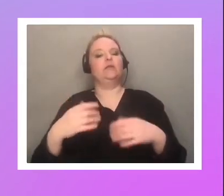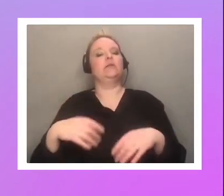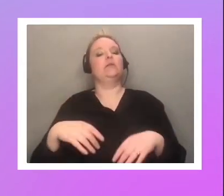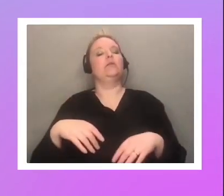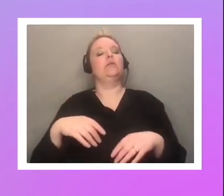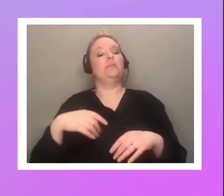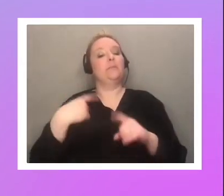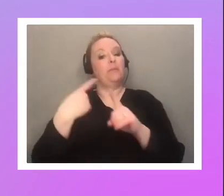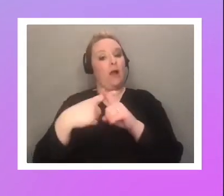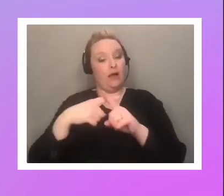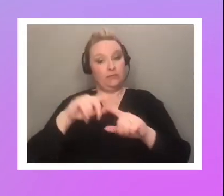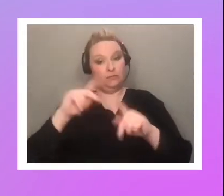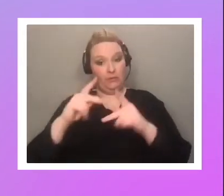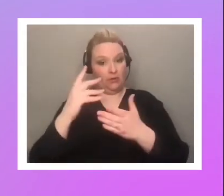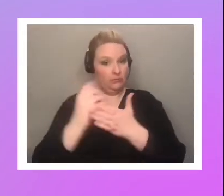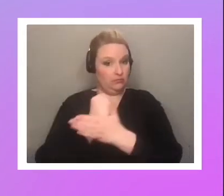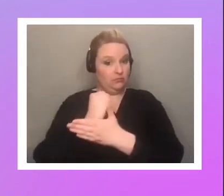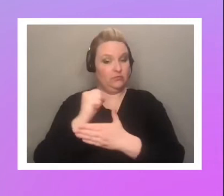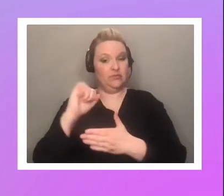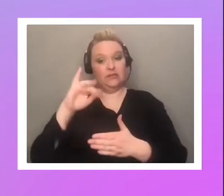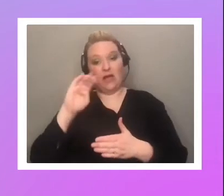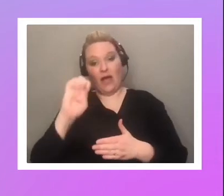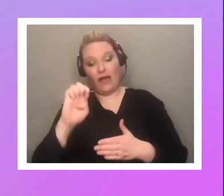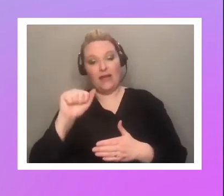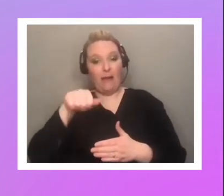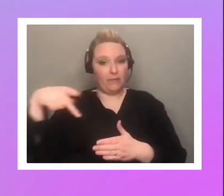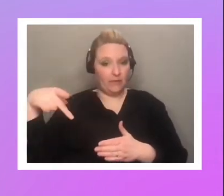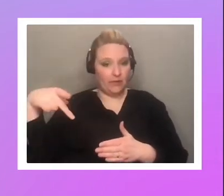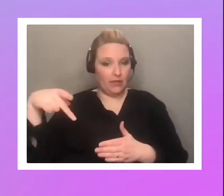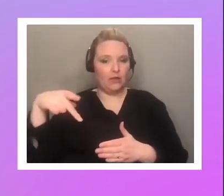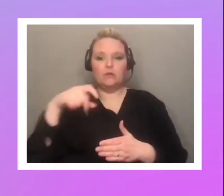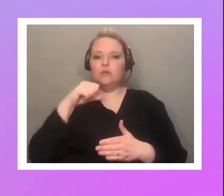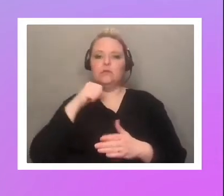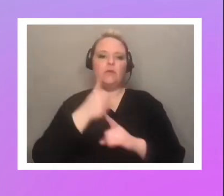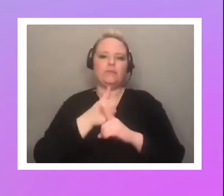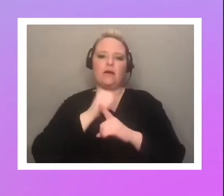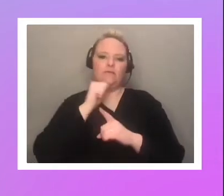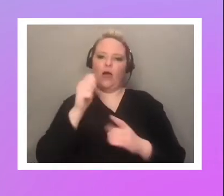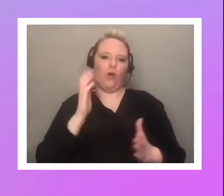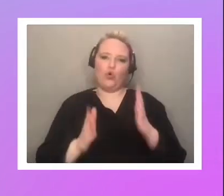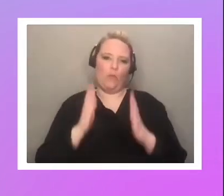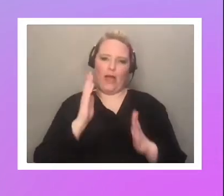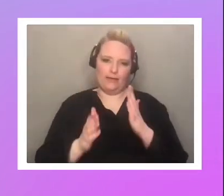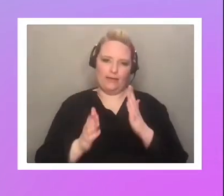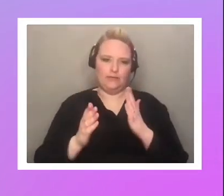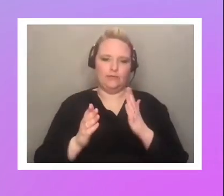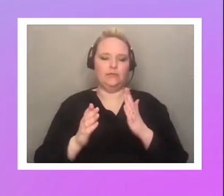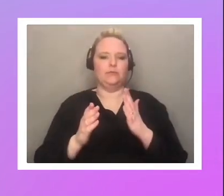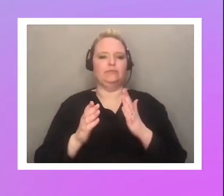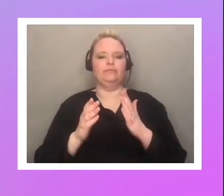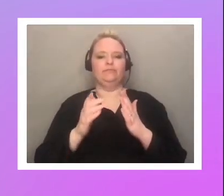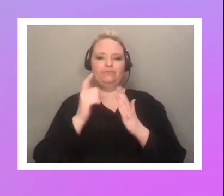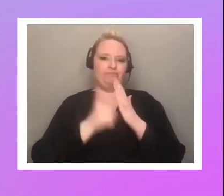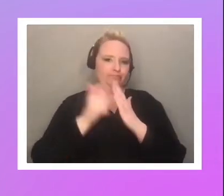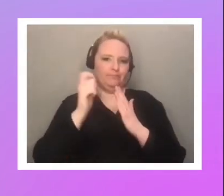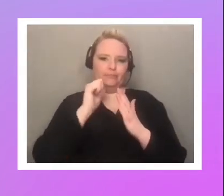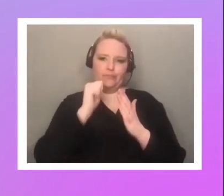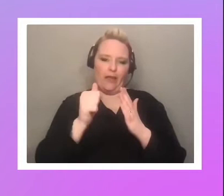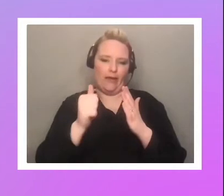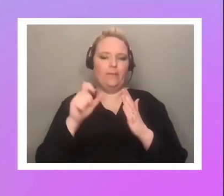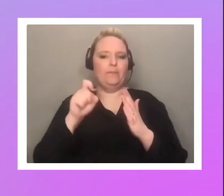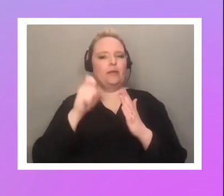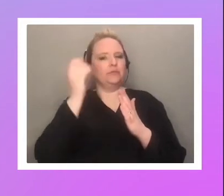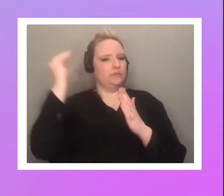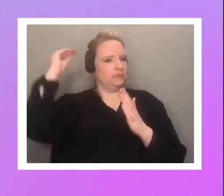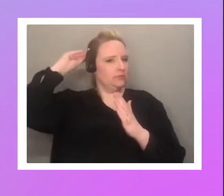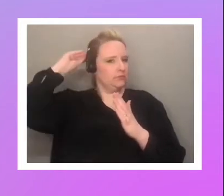who are using these sites and applications are not robots. That is something that needs to be kept in mind.